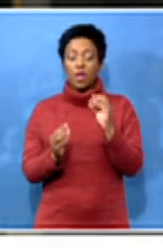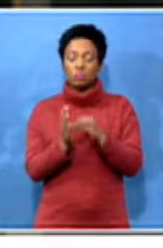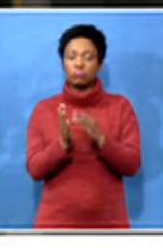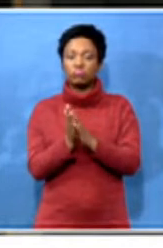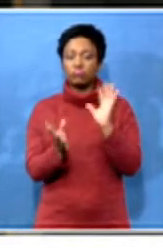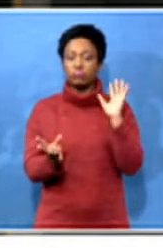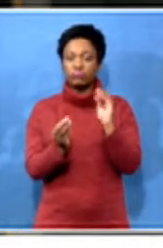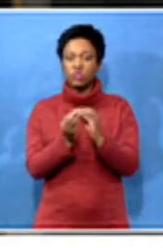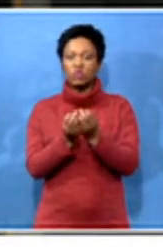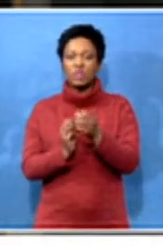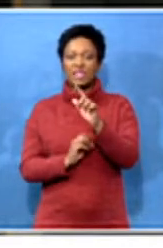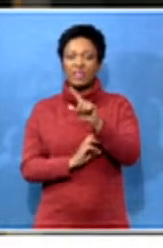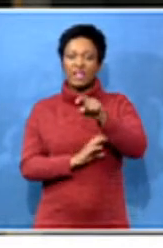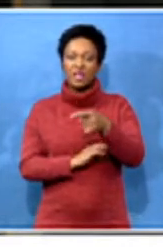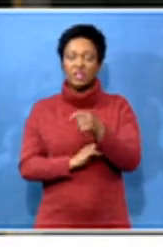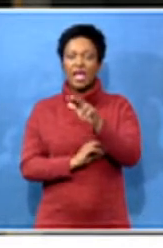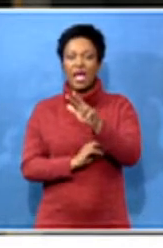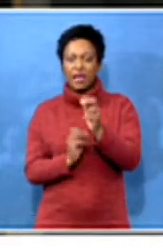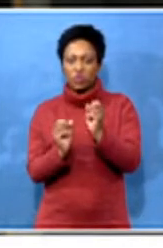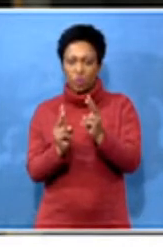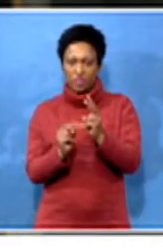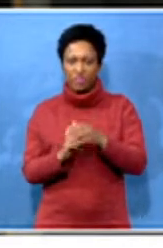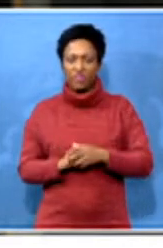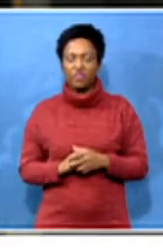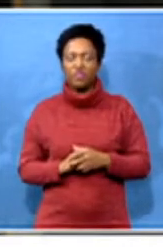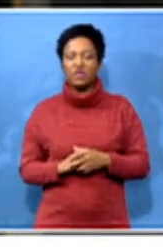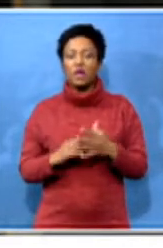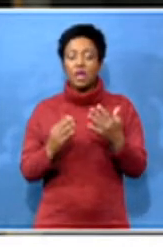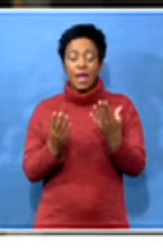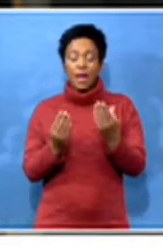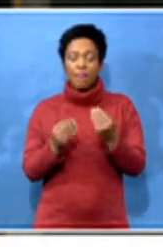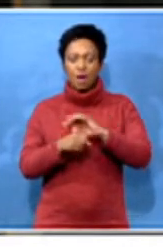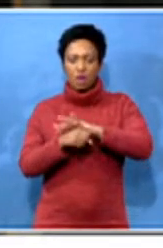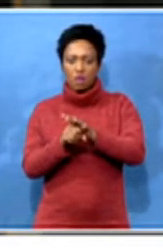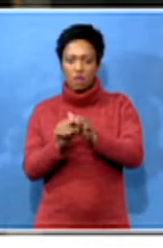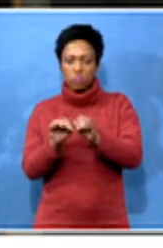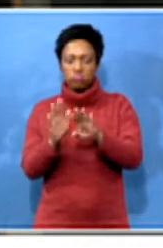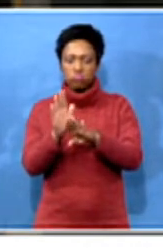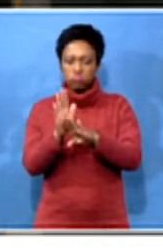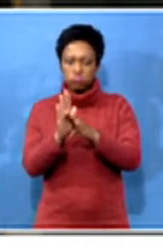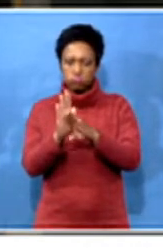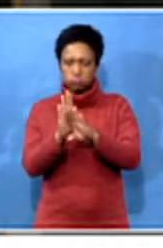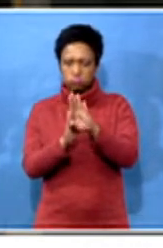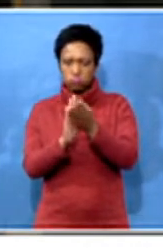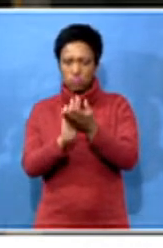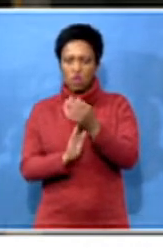to 7,812. And this while the number of infections has increased to